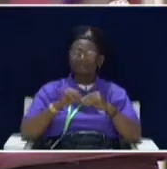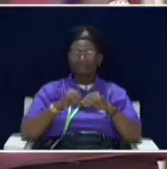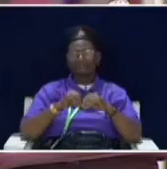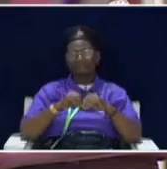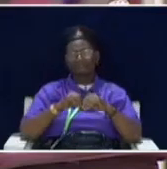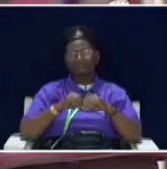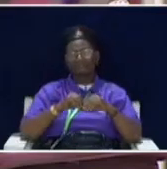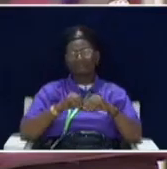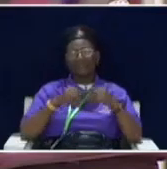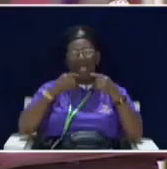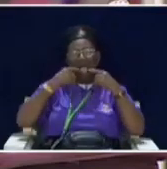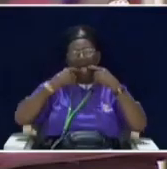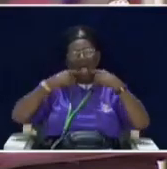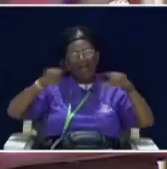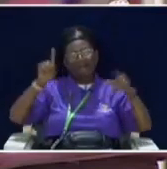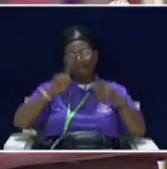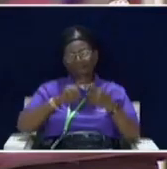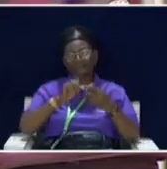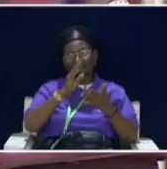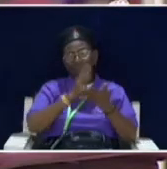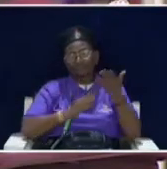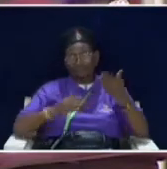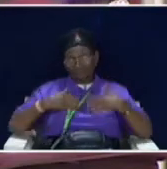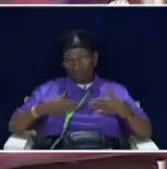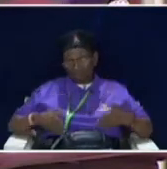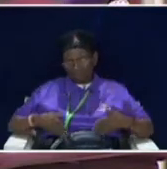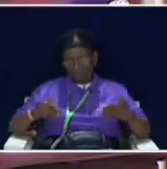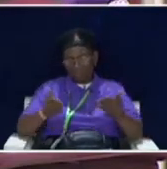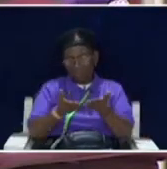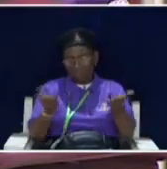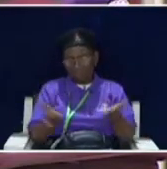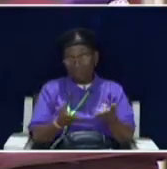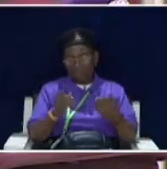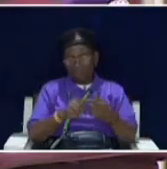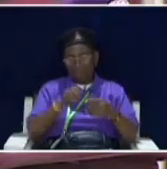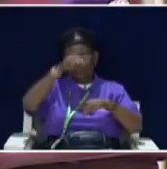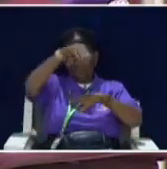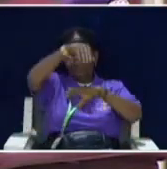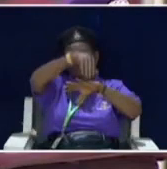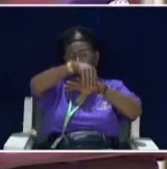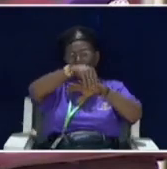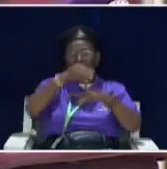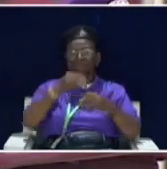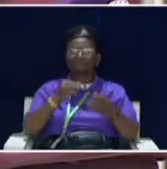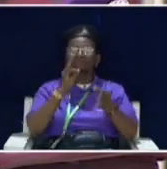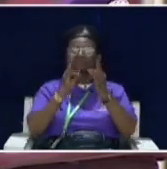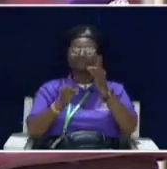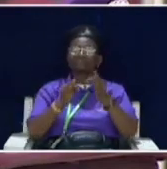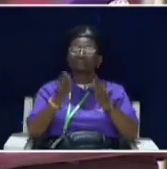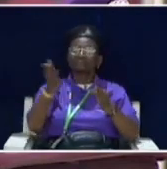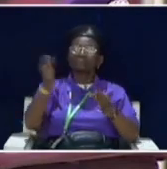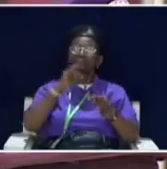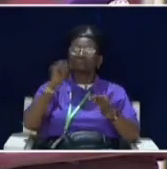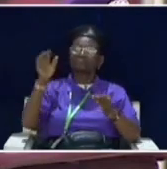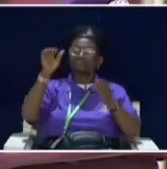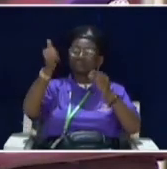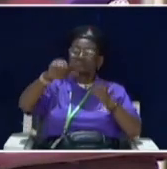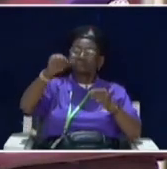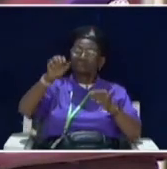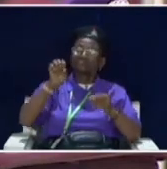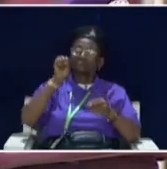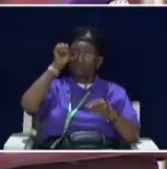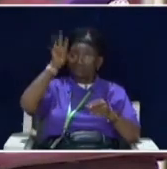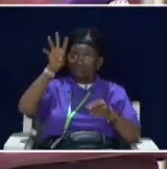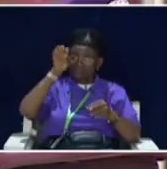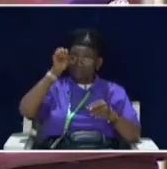Ah. And I decree to somebody here tonight. Mo wá pa àṣẹ fún ẹnìkan ní ìlálẹ́ yìí. If there's any witch in your family, dájẹ́ kájẹ́ bá ń bẹ